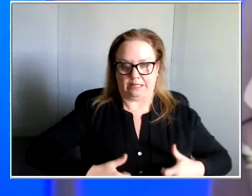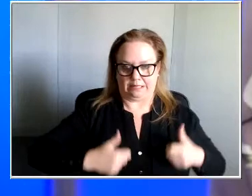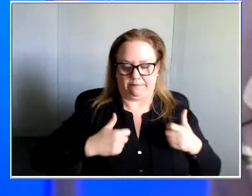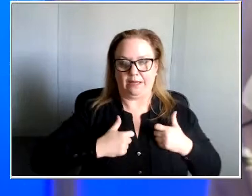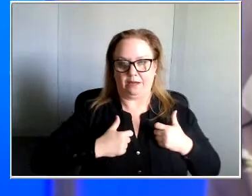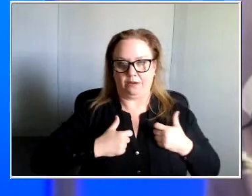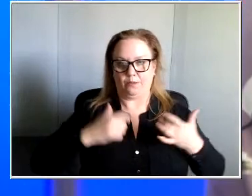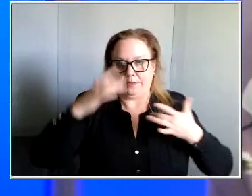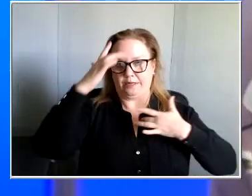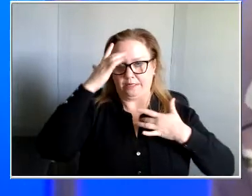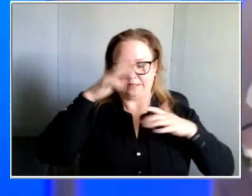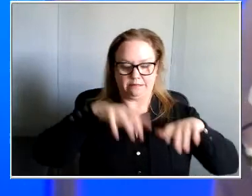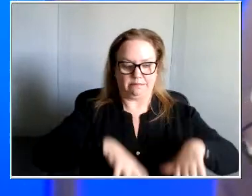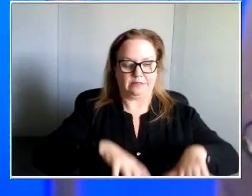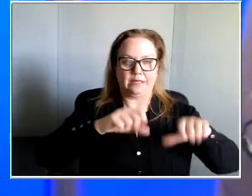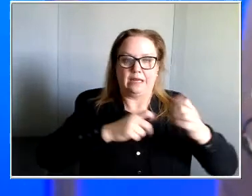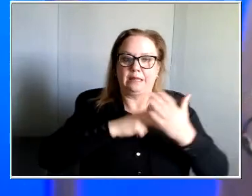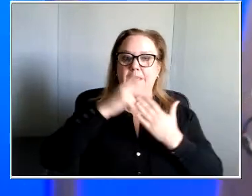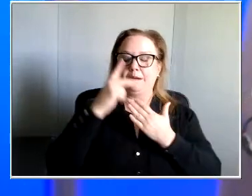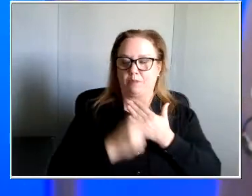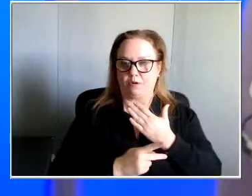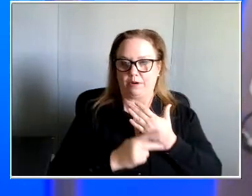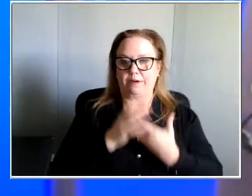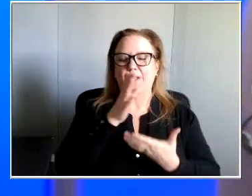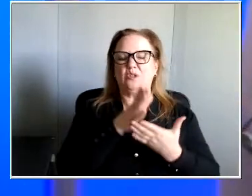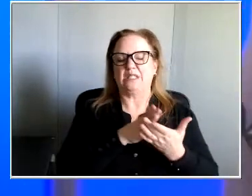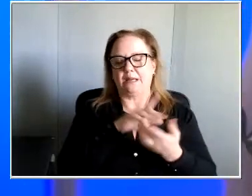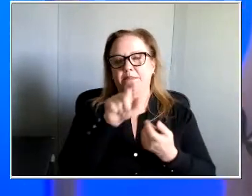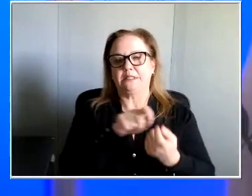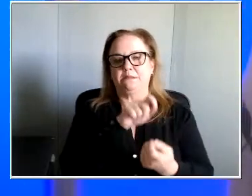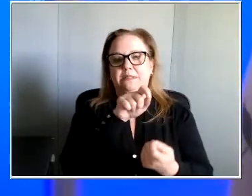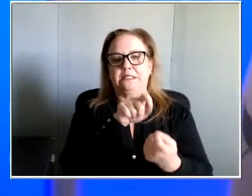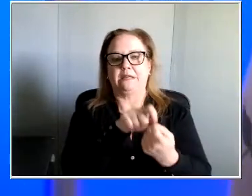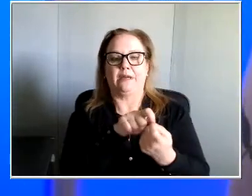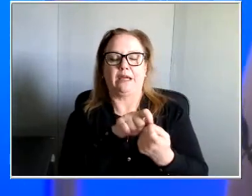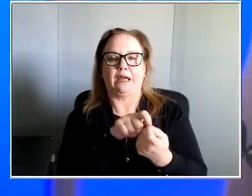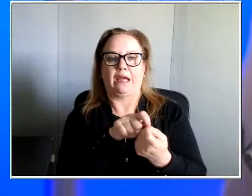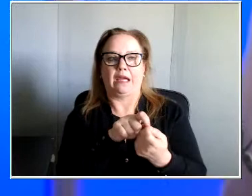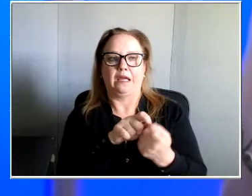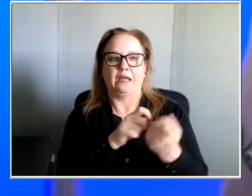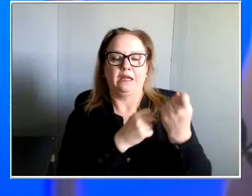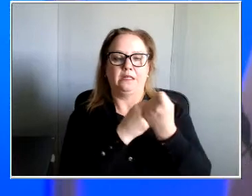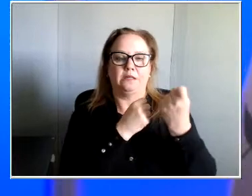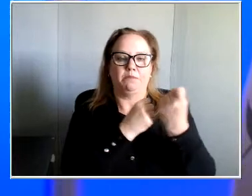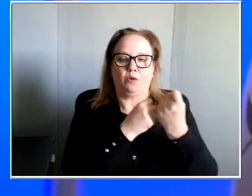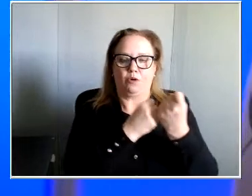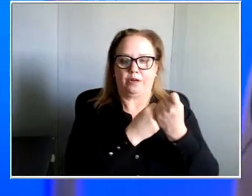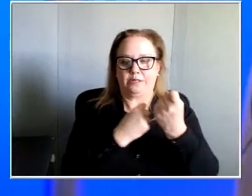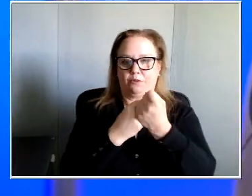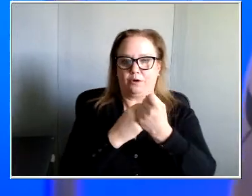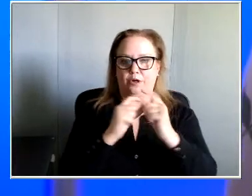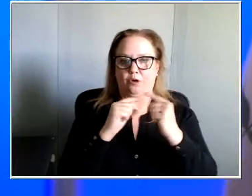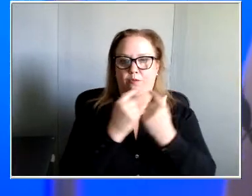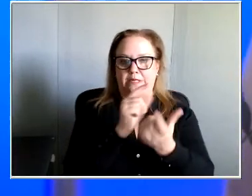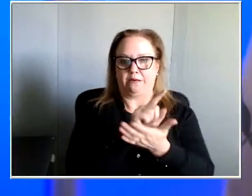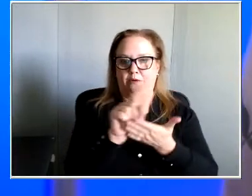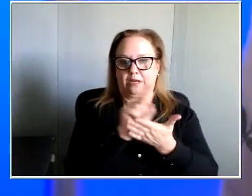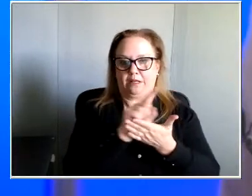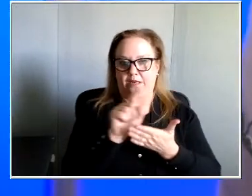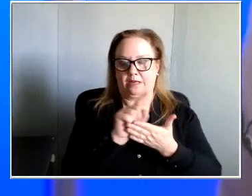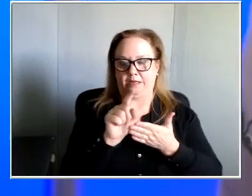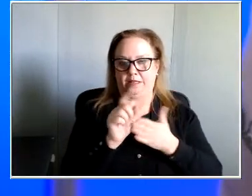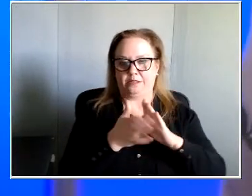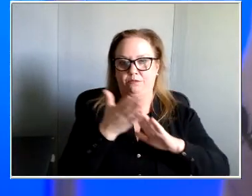can take our programs. There are some specific, like we have a Supporting the Supporters group that meets weekly, is run by one of our